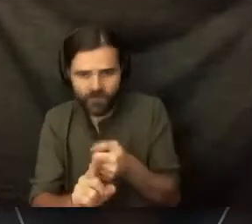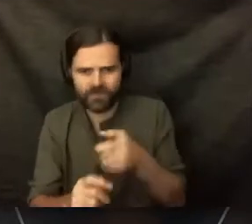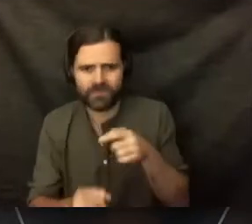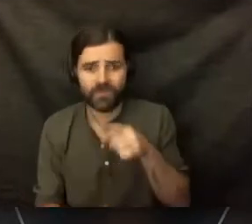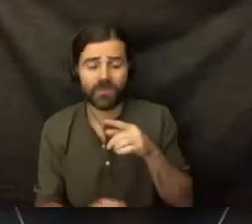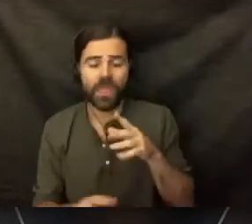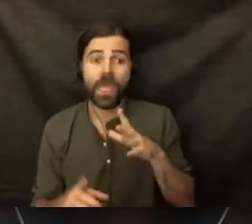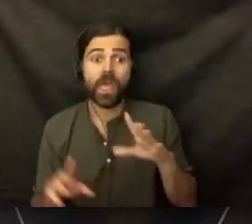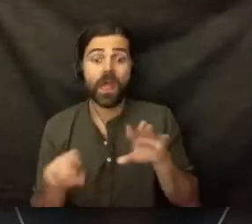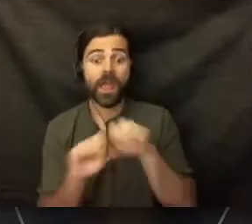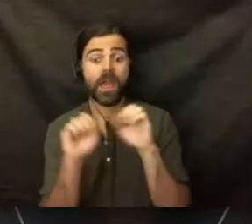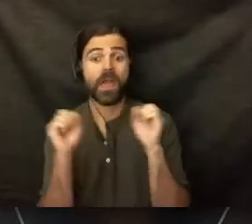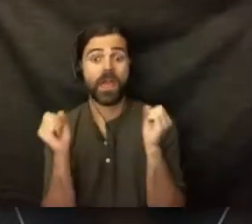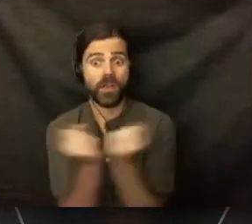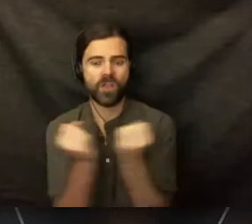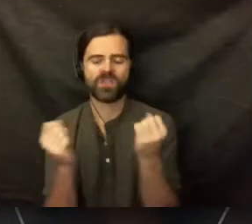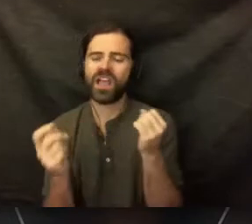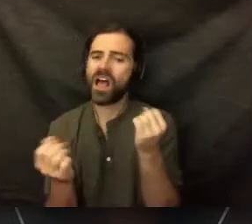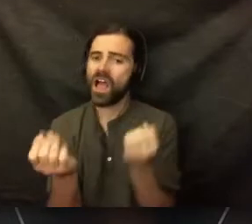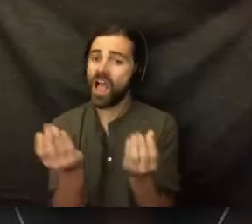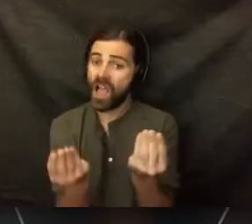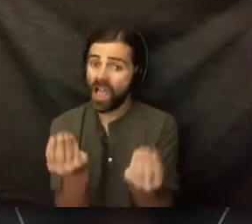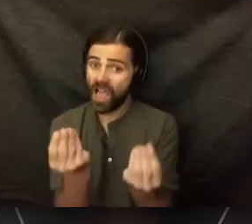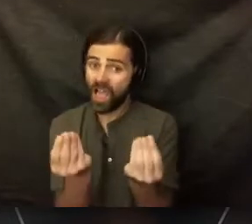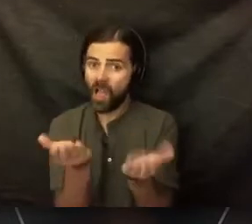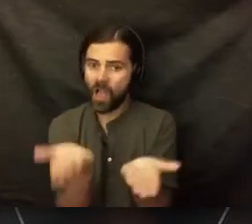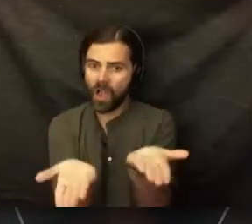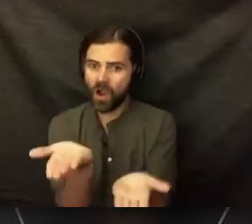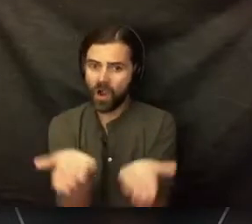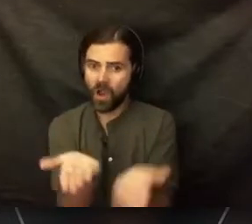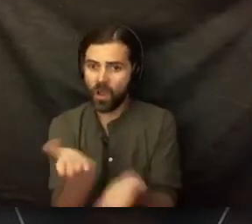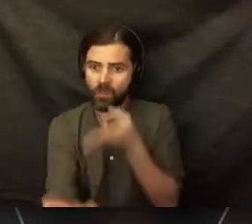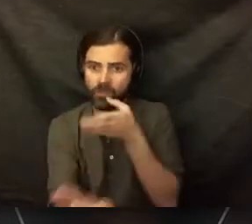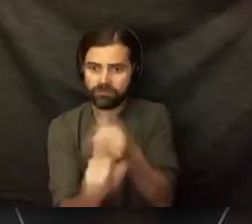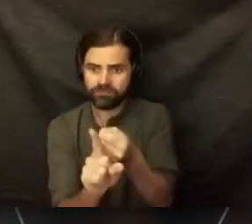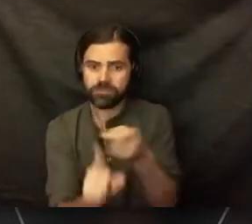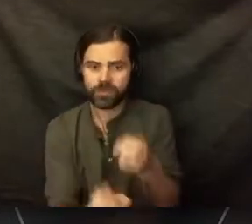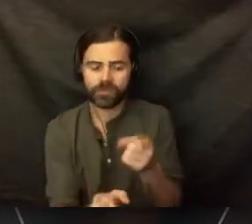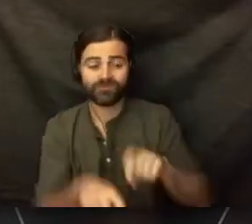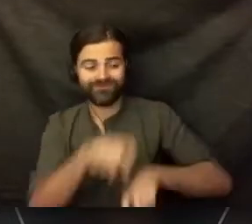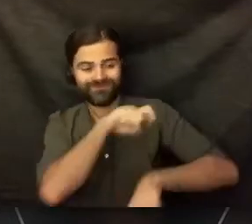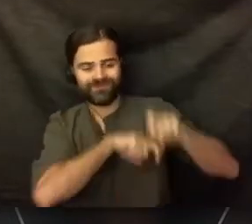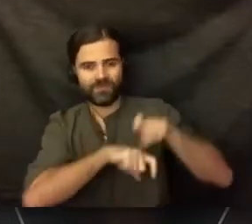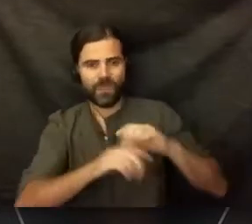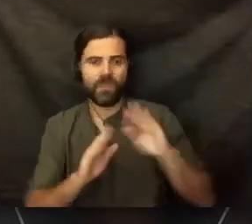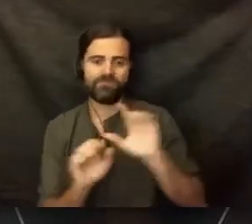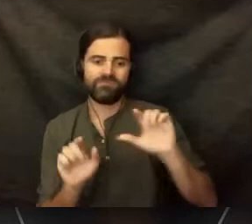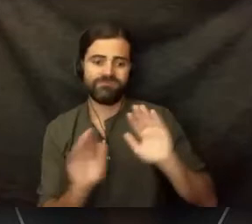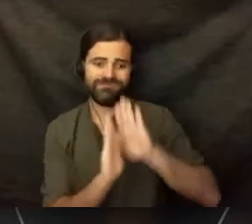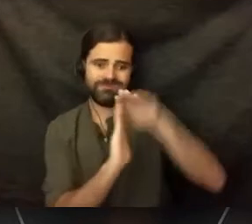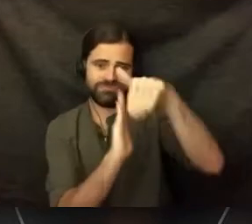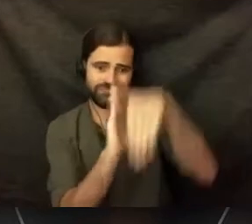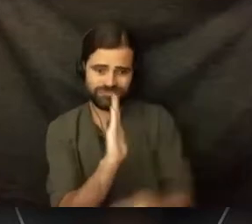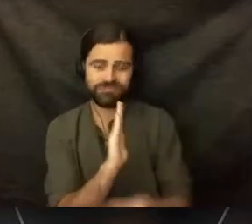is going to be, I mean, Britain is facing the largest recession for 300 years, all the way to rising levels of inequality and